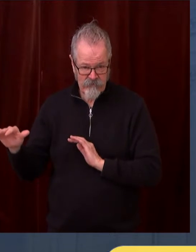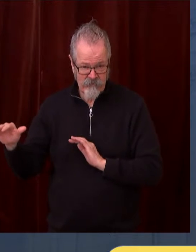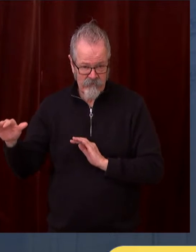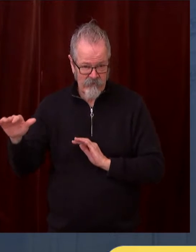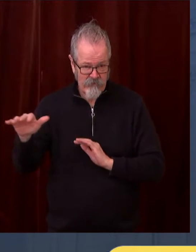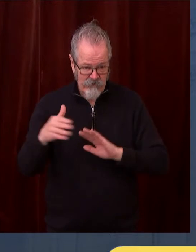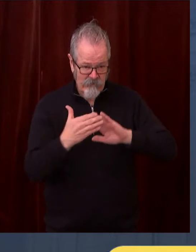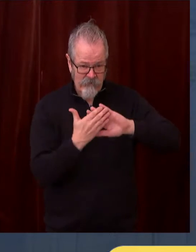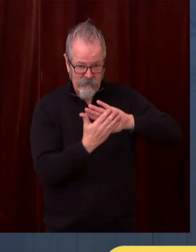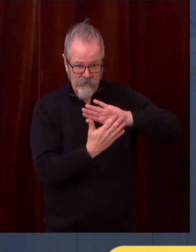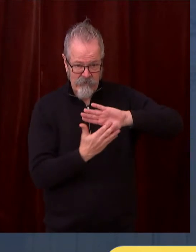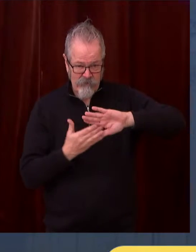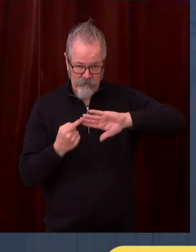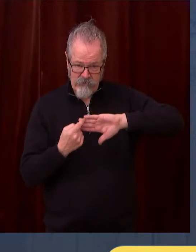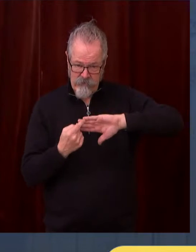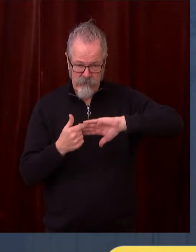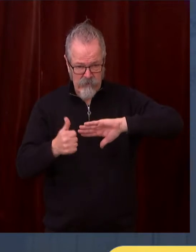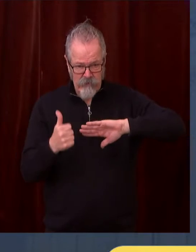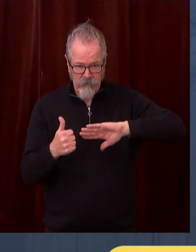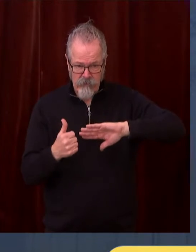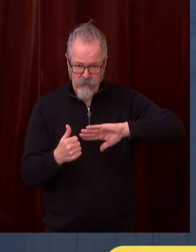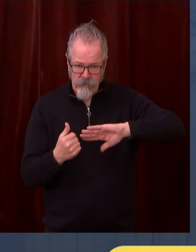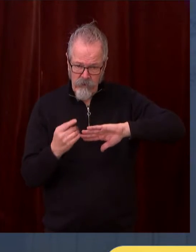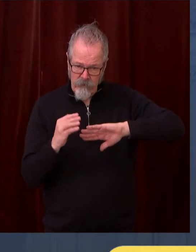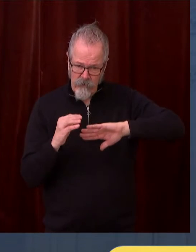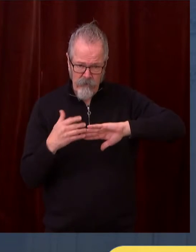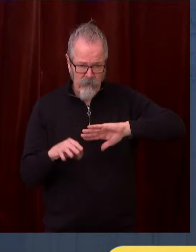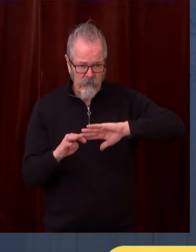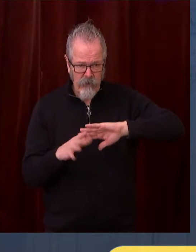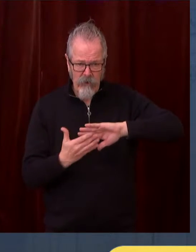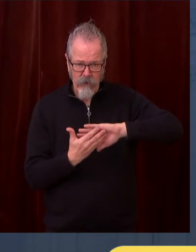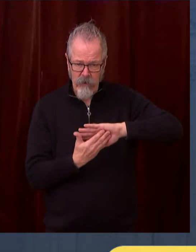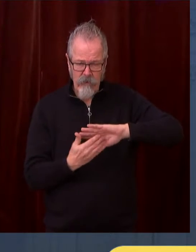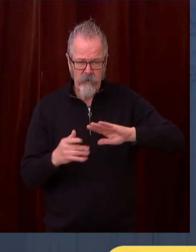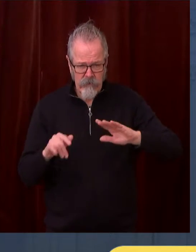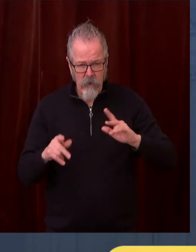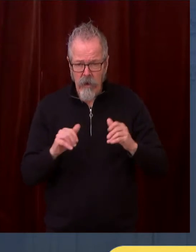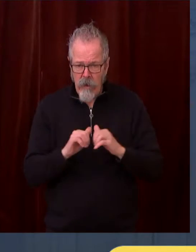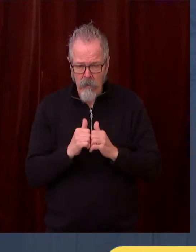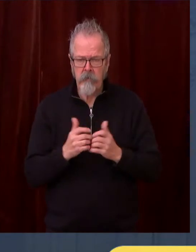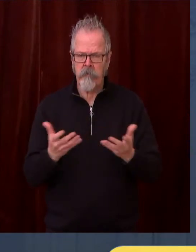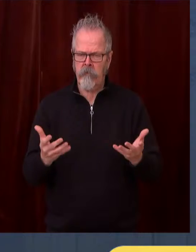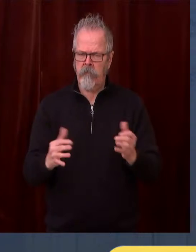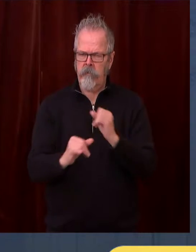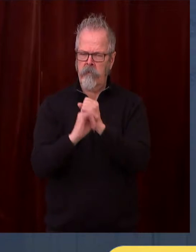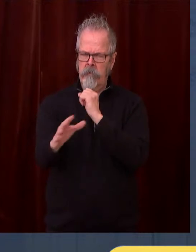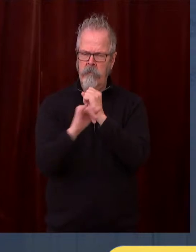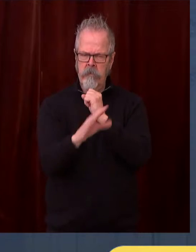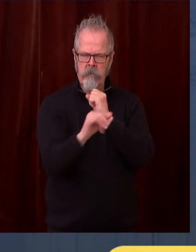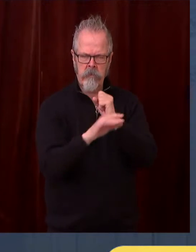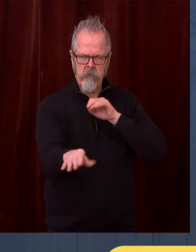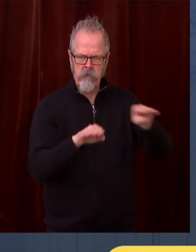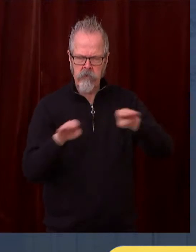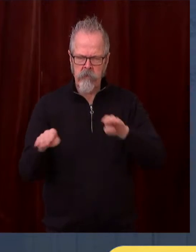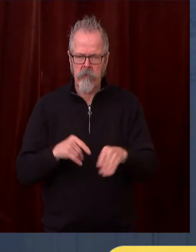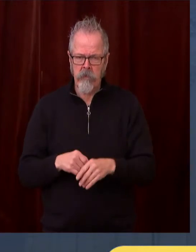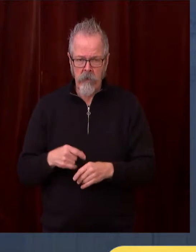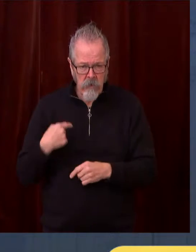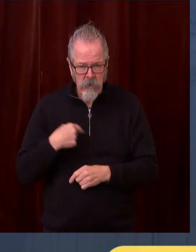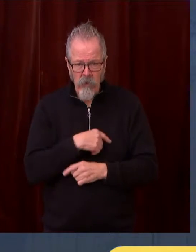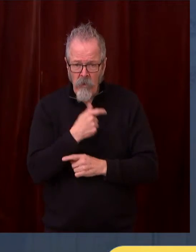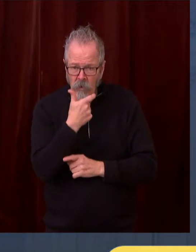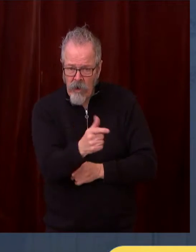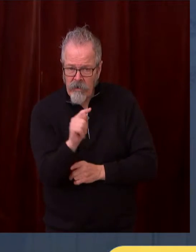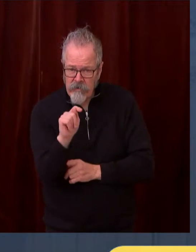communication efforts. If you're watching TV lately, you've seen multiple advertisements about this. You